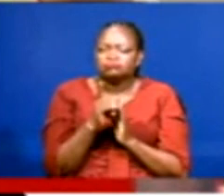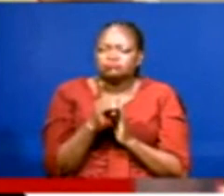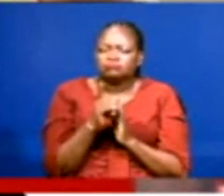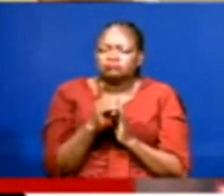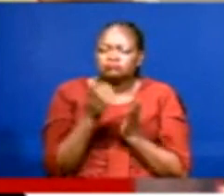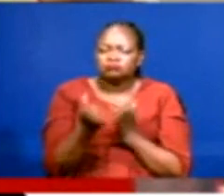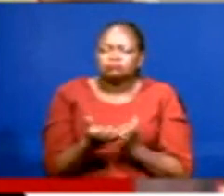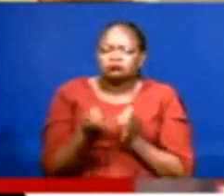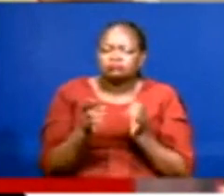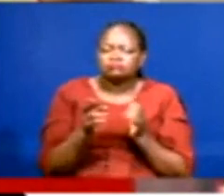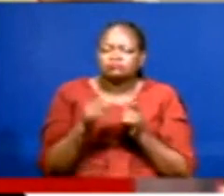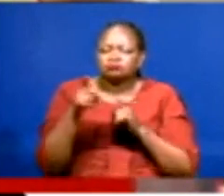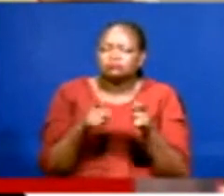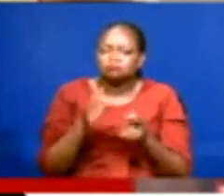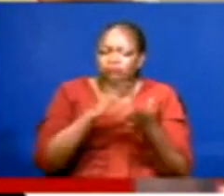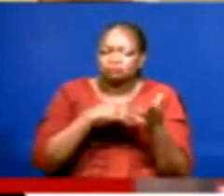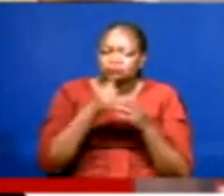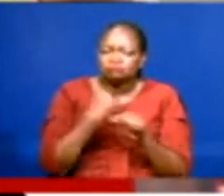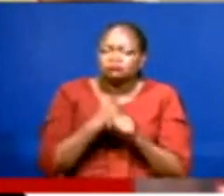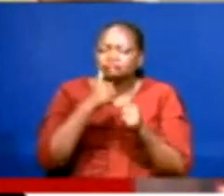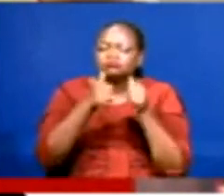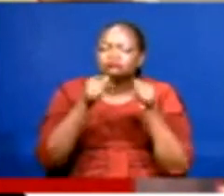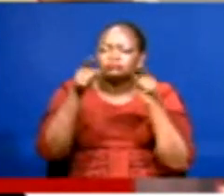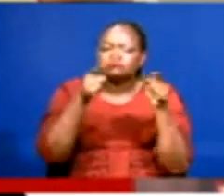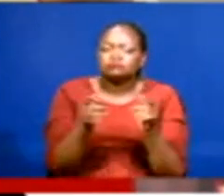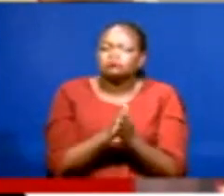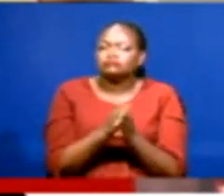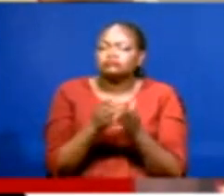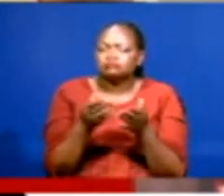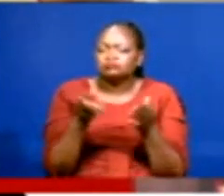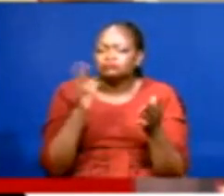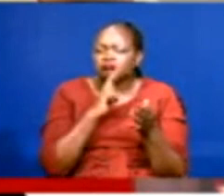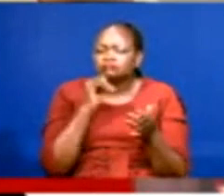business regulatory framework, weak governance, and physical risk, including